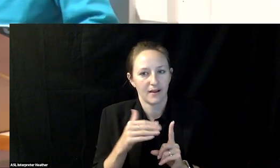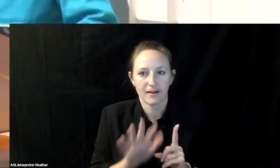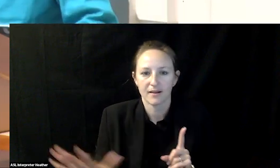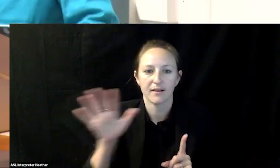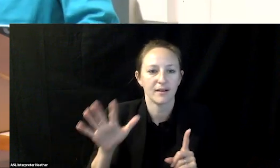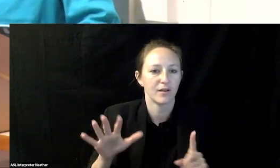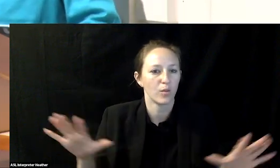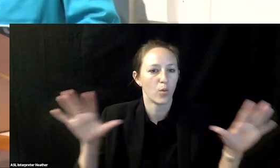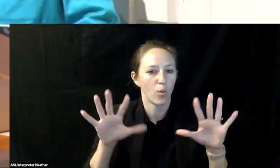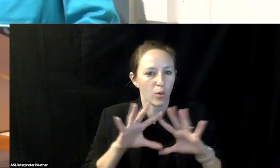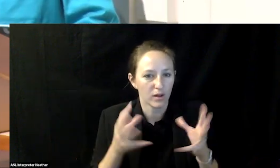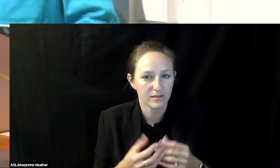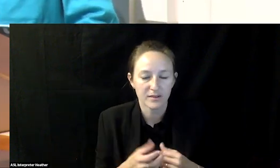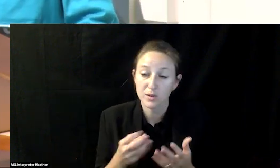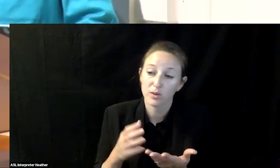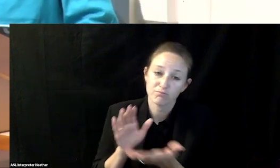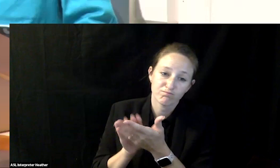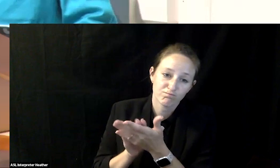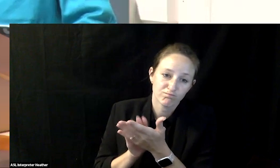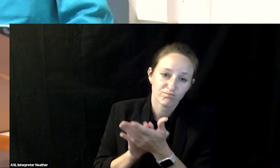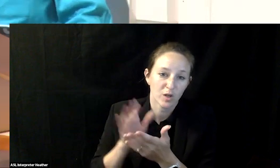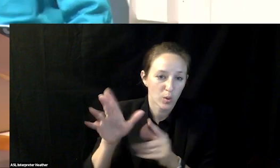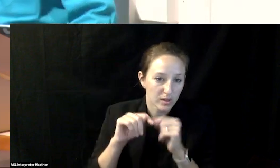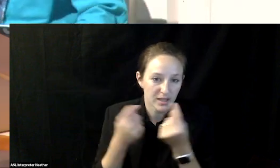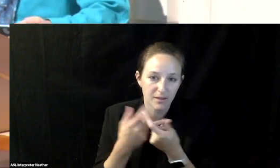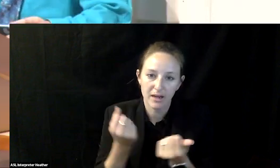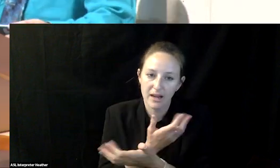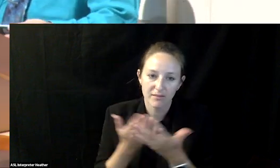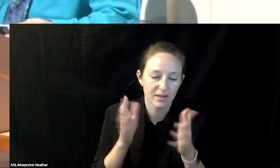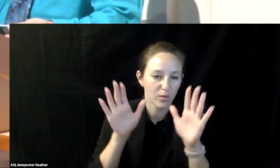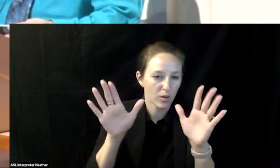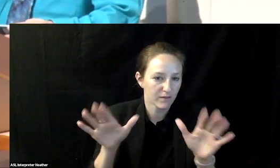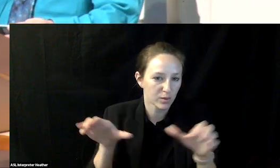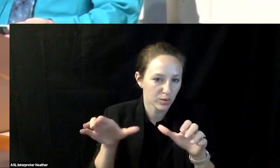to Melissa and to your team for all of the great work that you do.